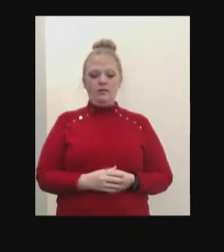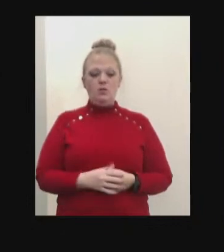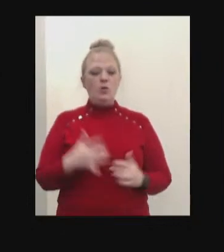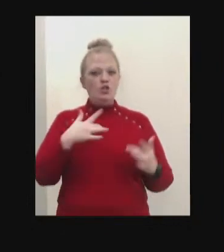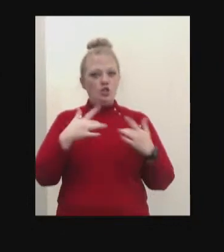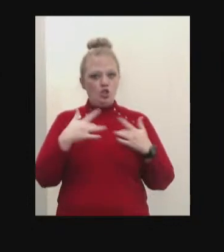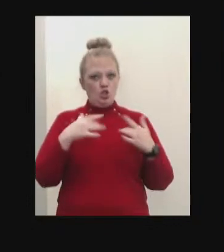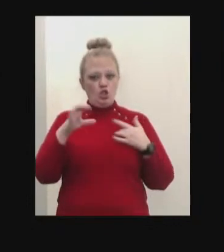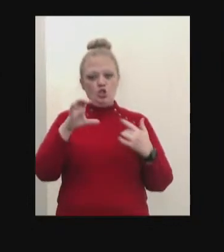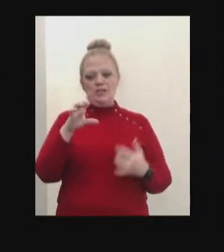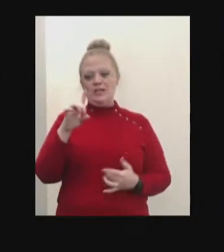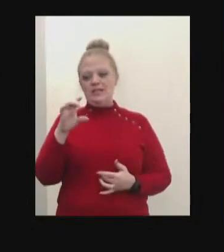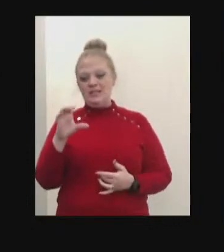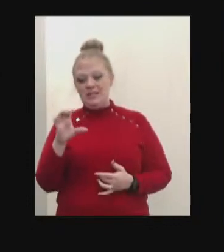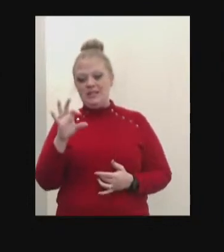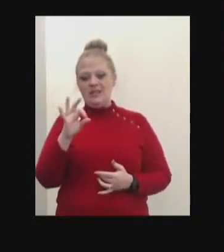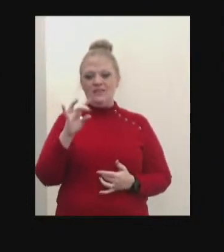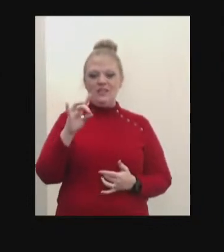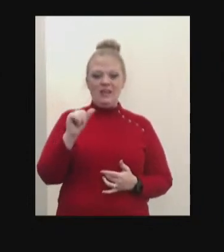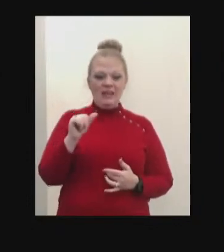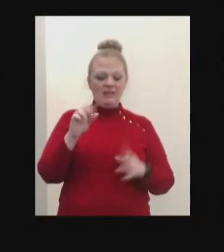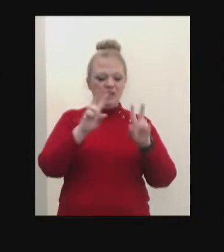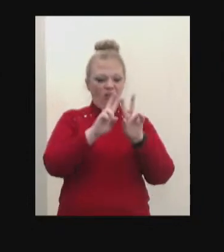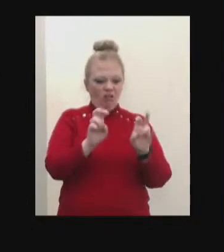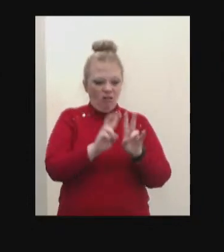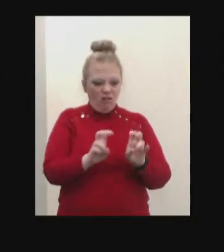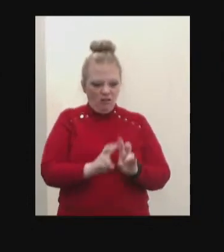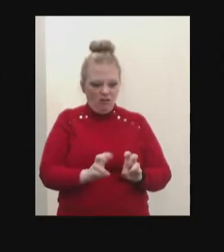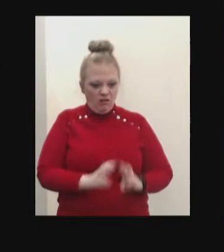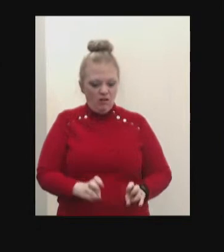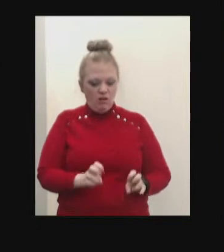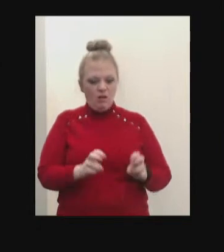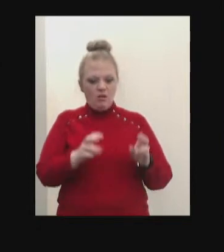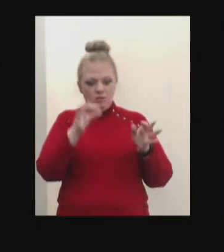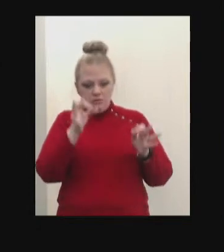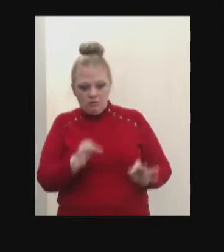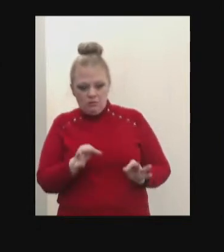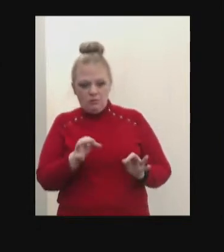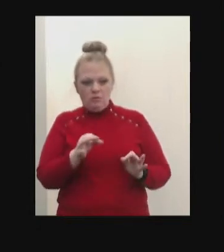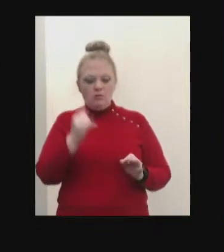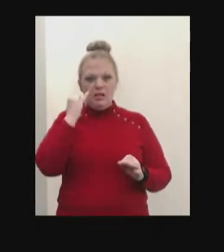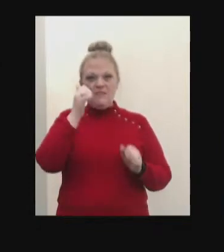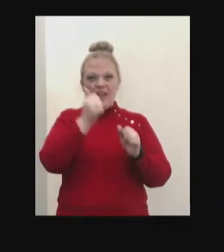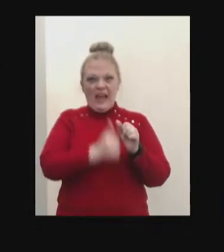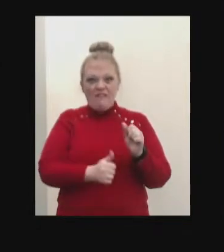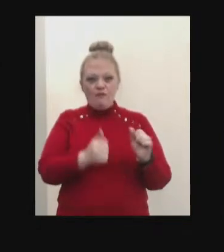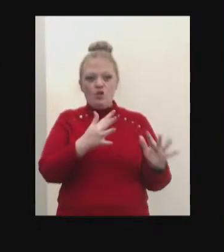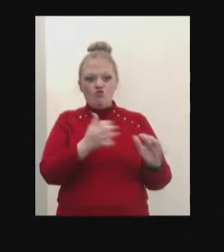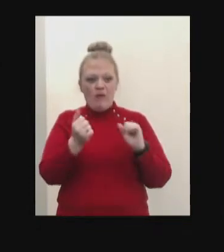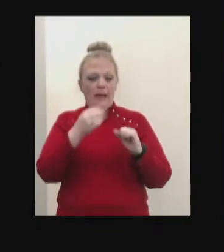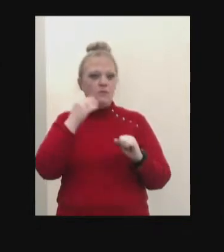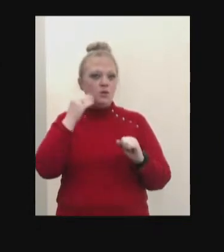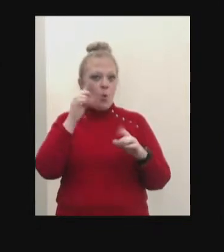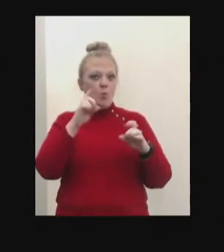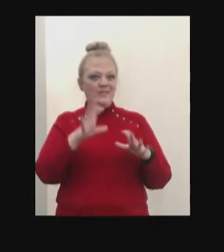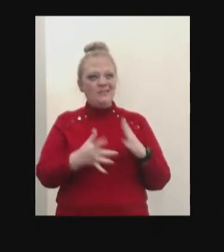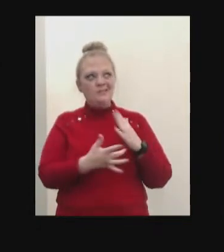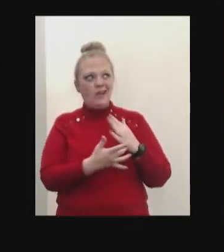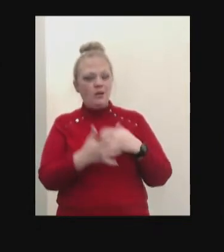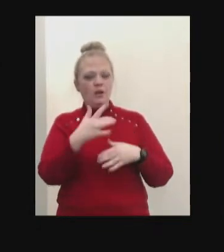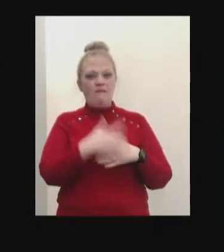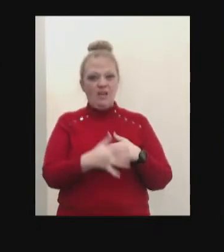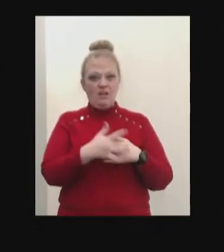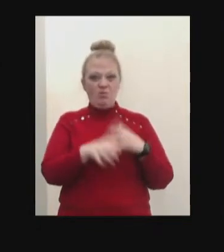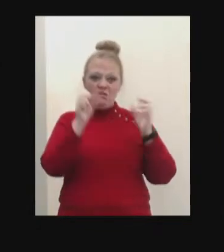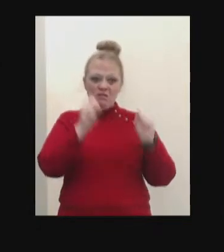the FDA were running analysis to determine whether every rapid home test that is technically available can identify